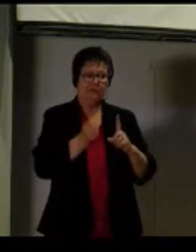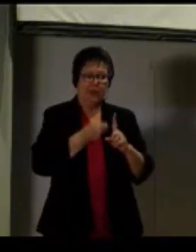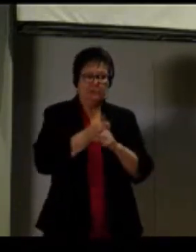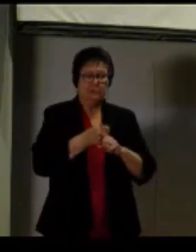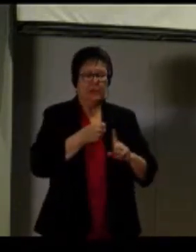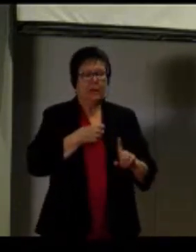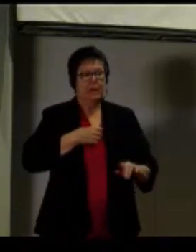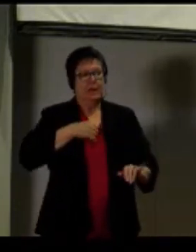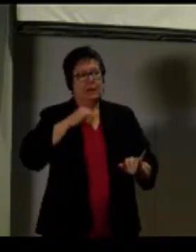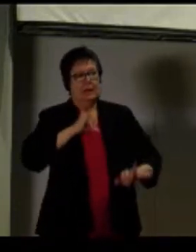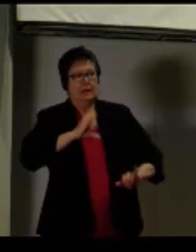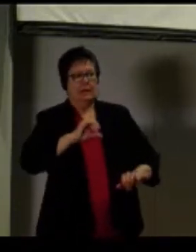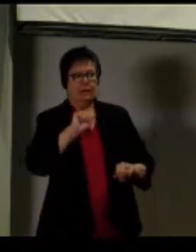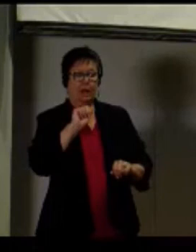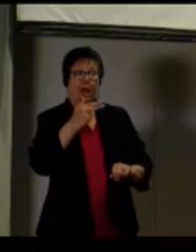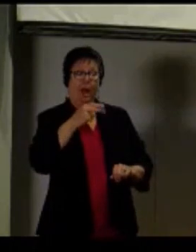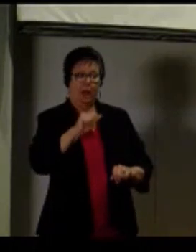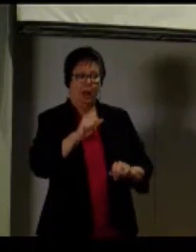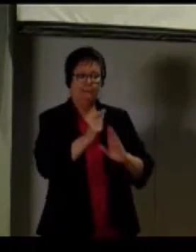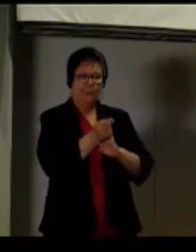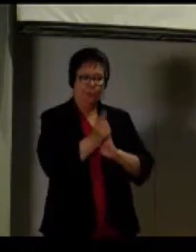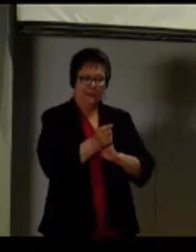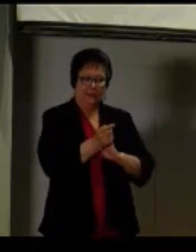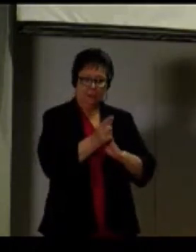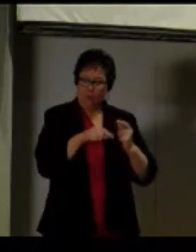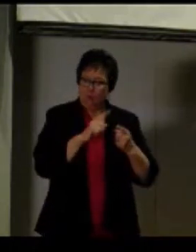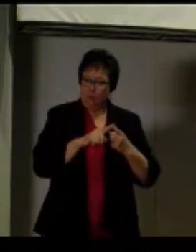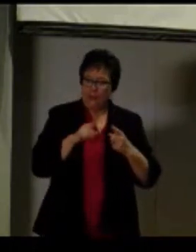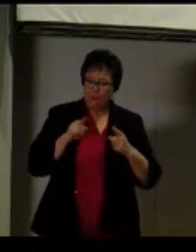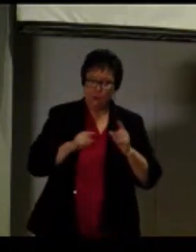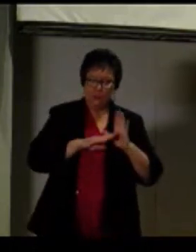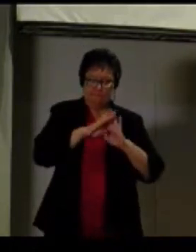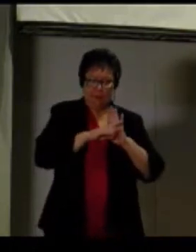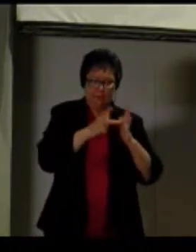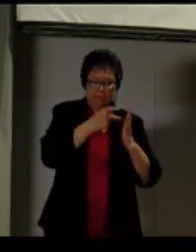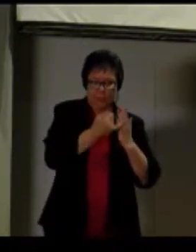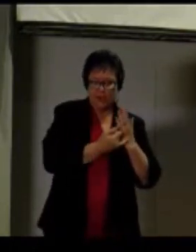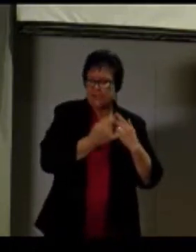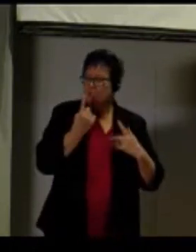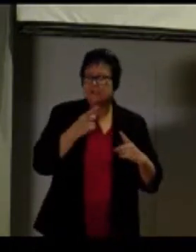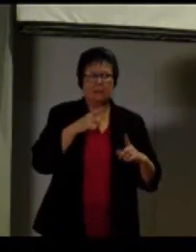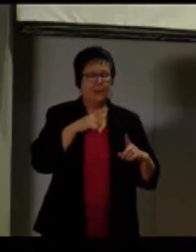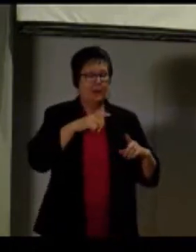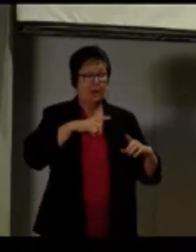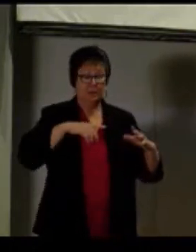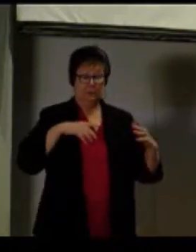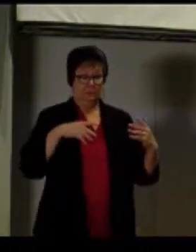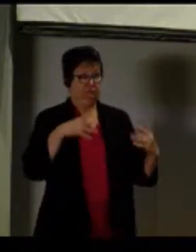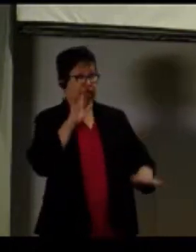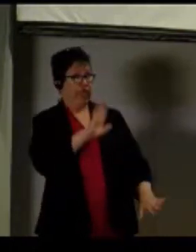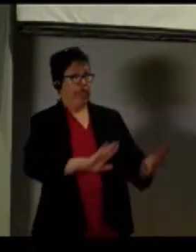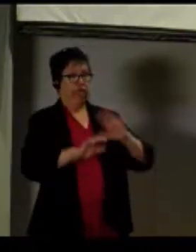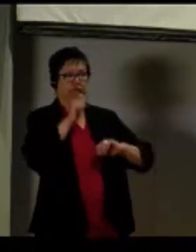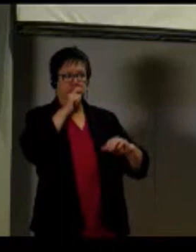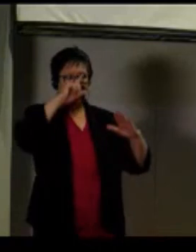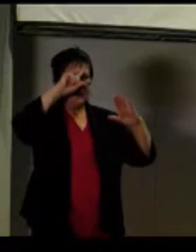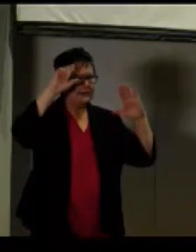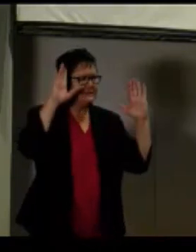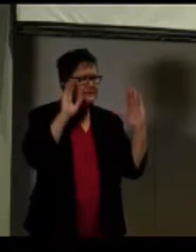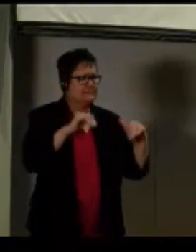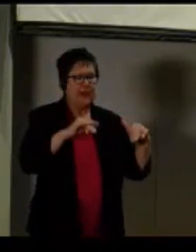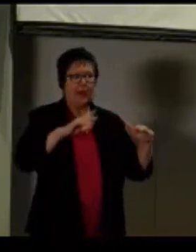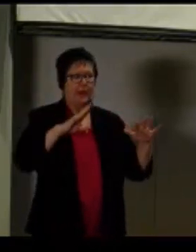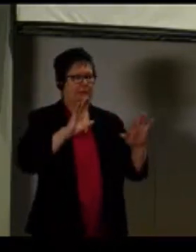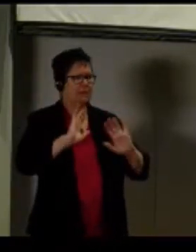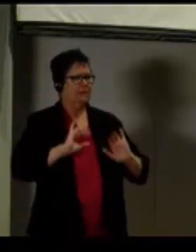you when you were developing the projects that you did? Something that you didn't expect, something that maybe changed course